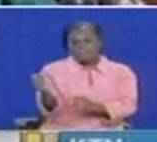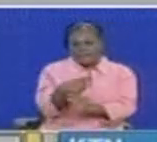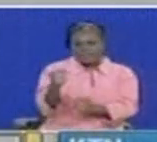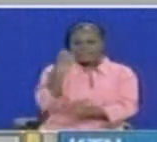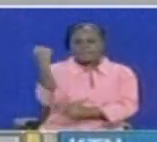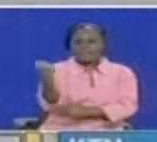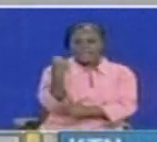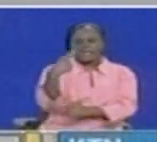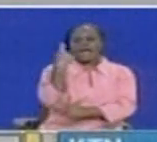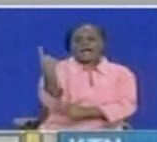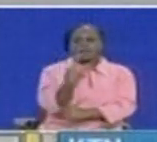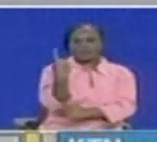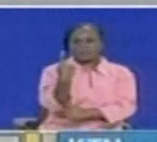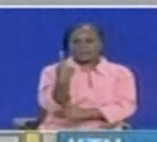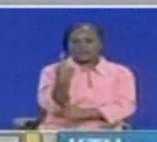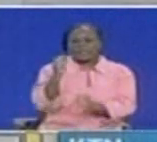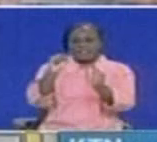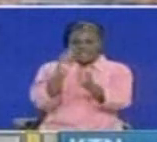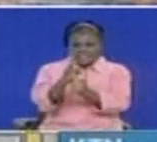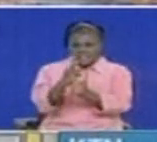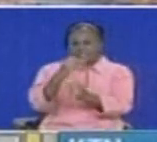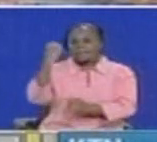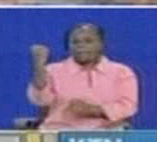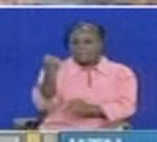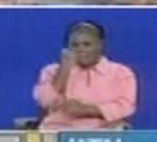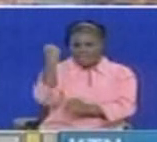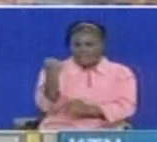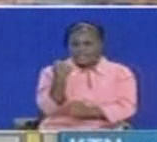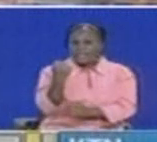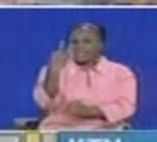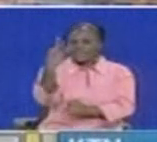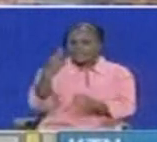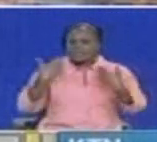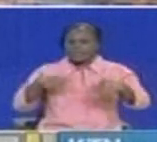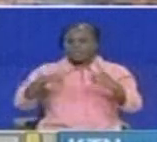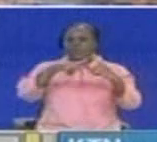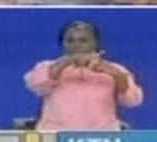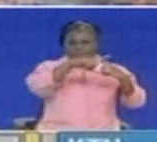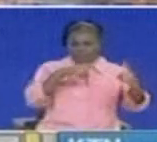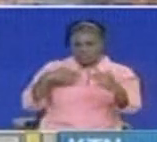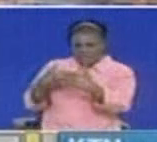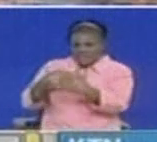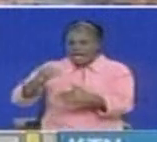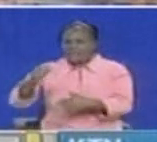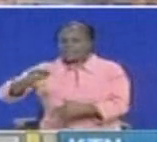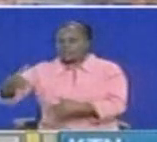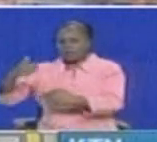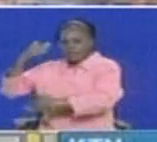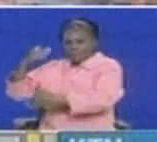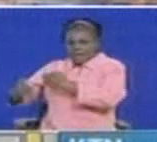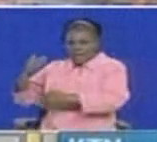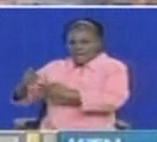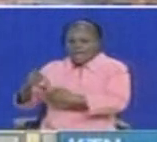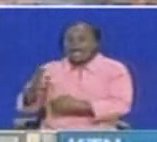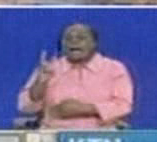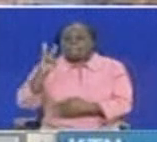May. In the 13th of May this month, 3 people were killed at Malbe near Burmayo at the border of Mandera